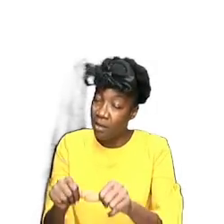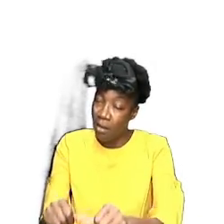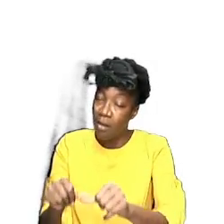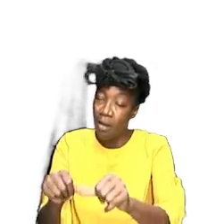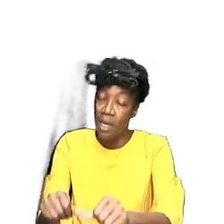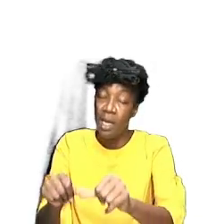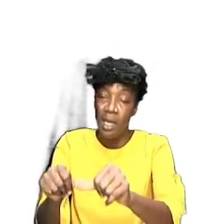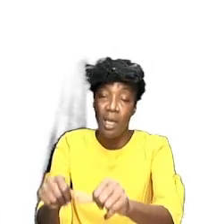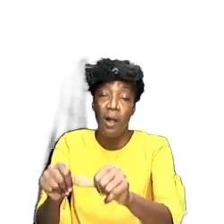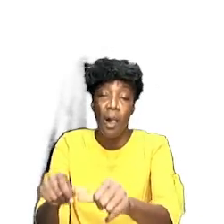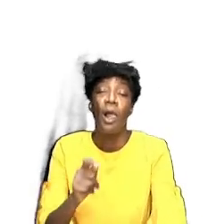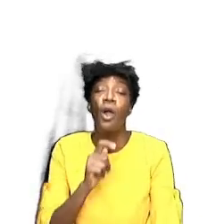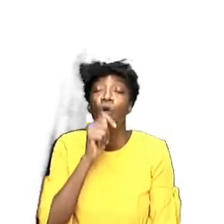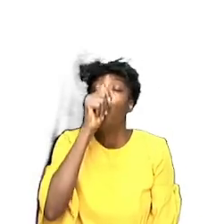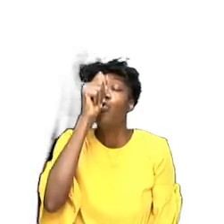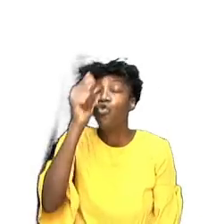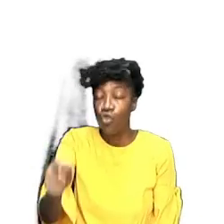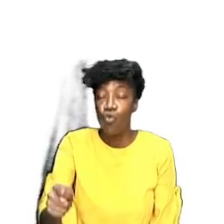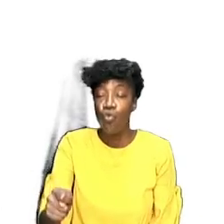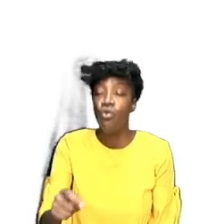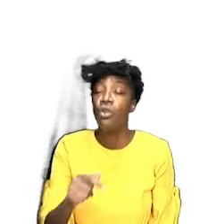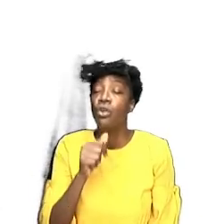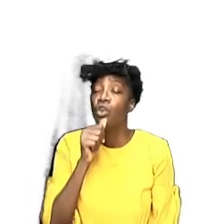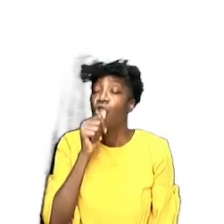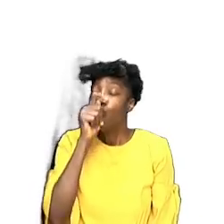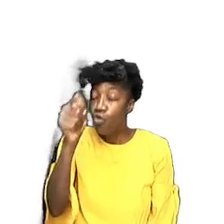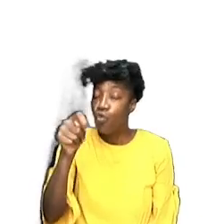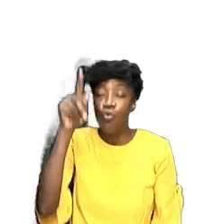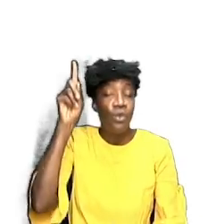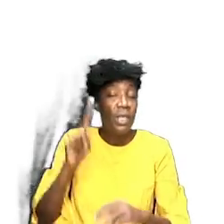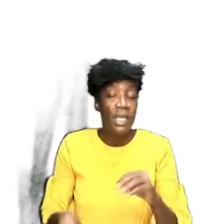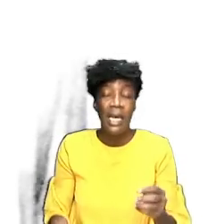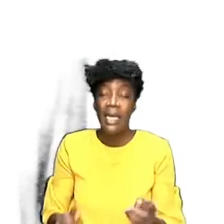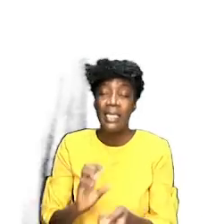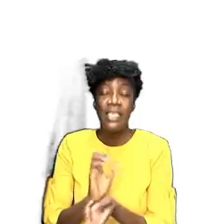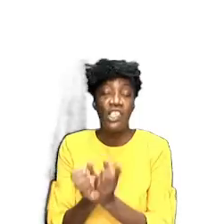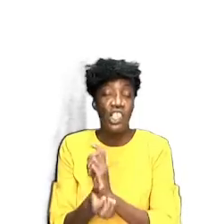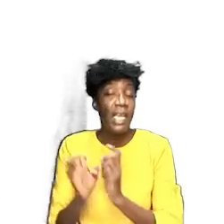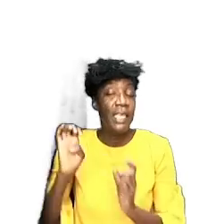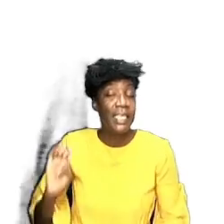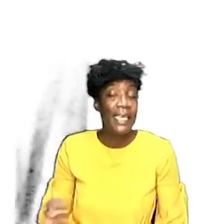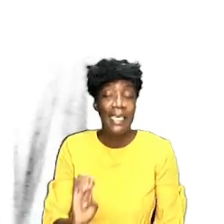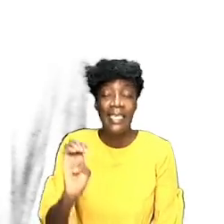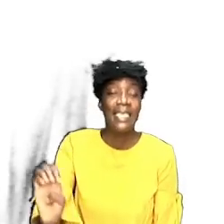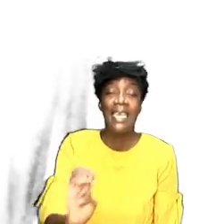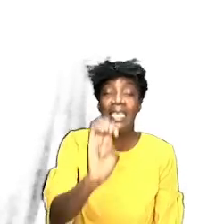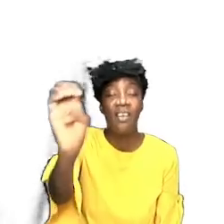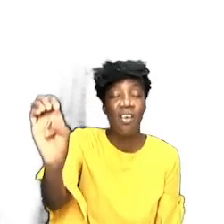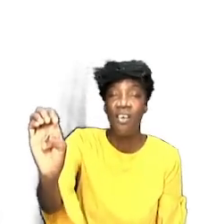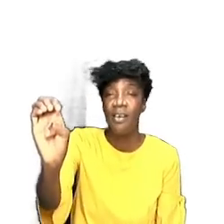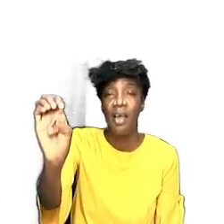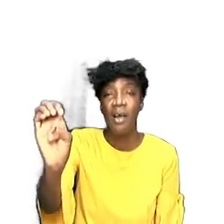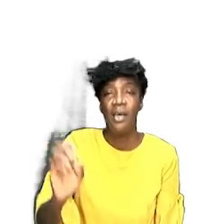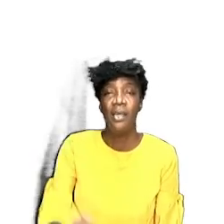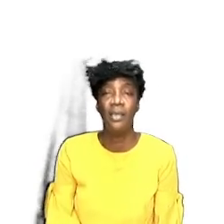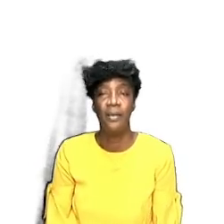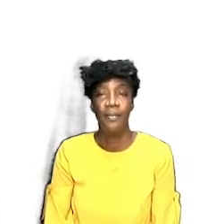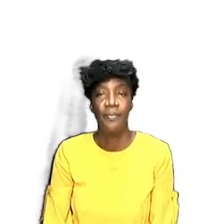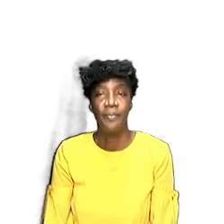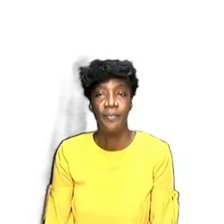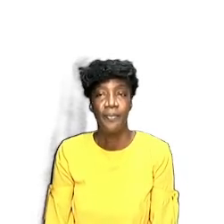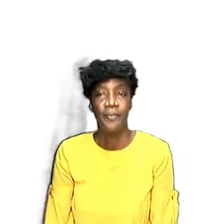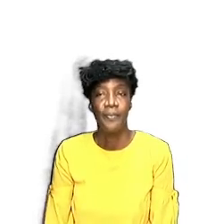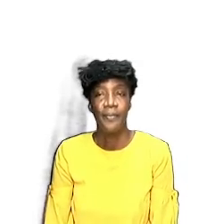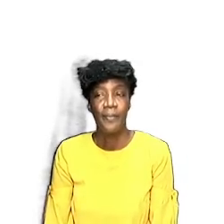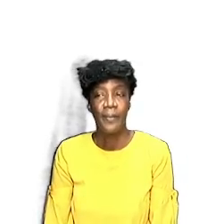forevermore. So truth is unchanging. Truth is eternal. And truth is not relative, as stated by the